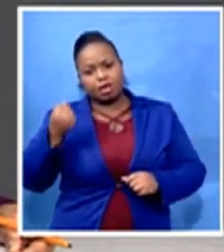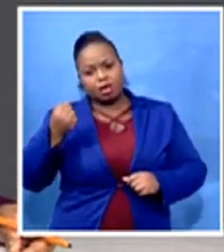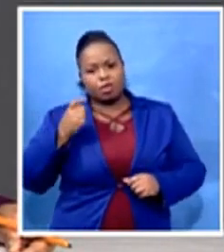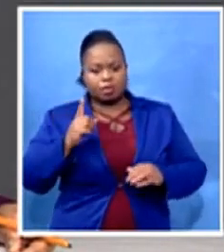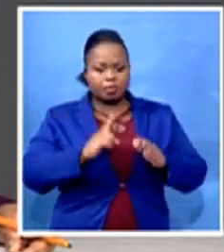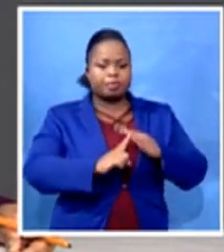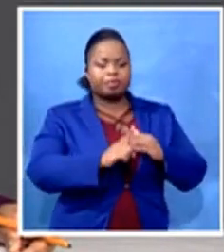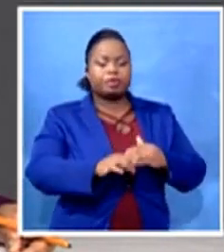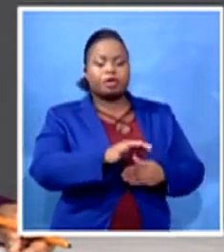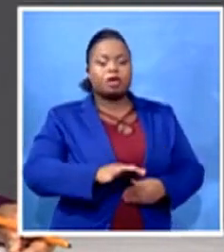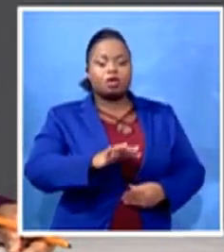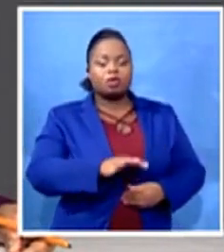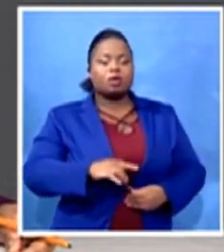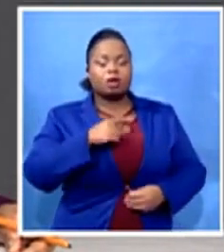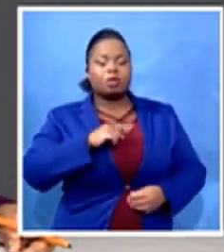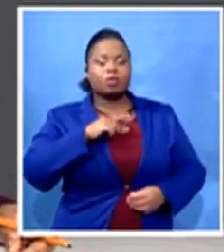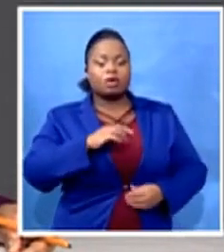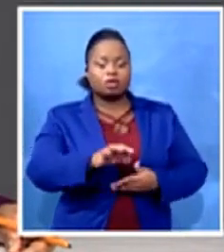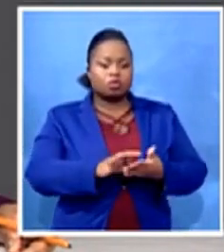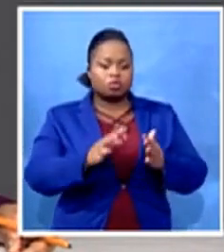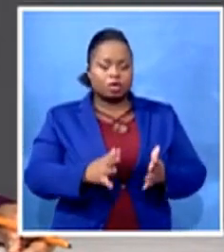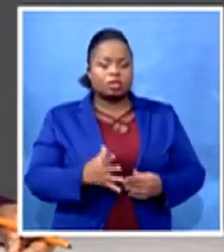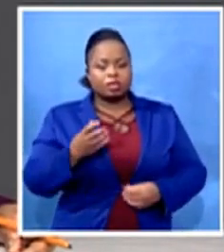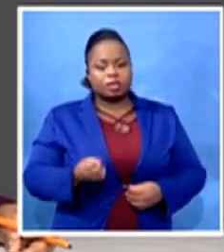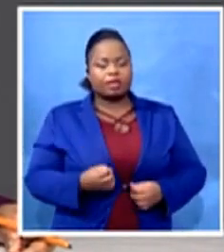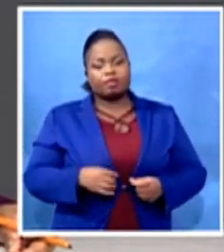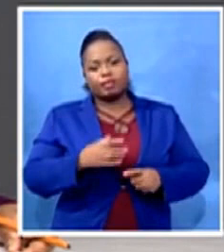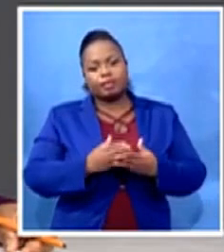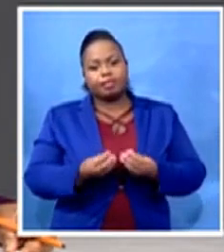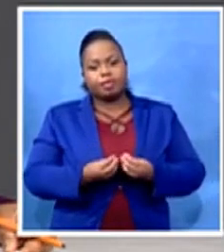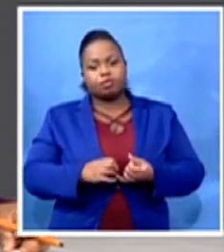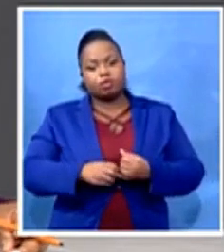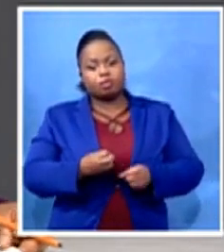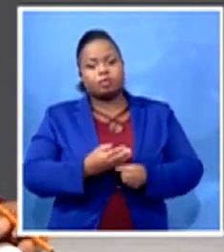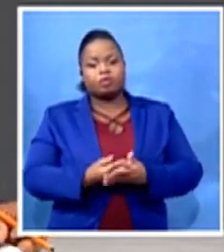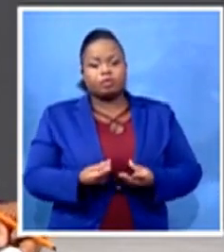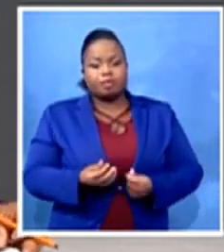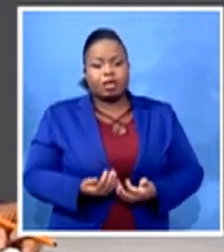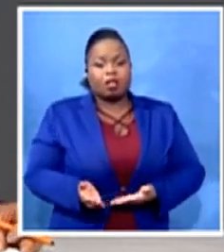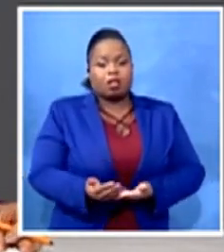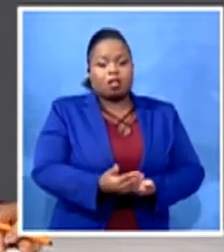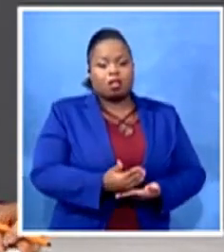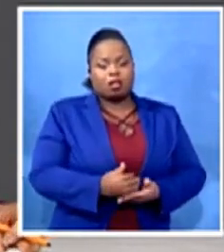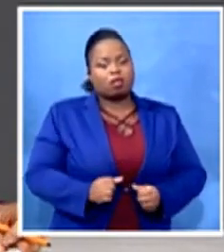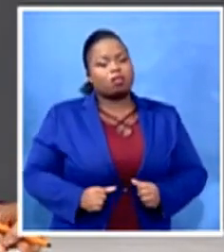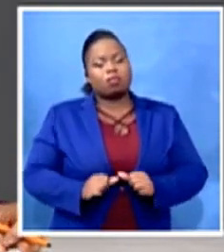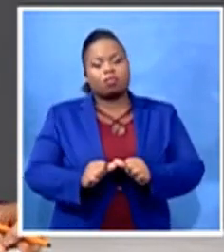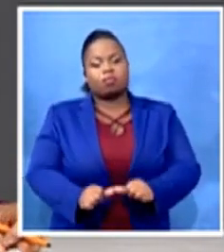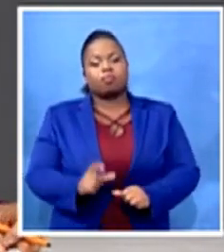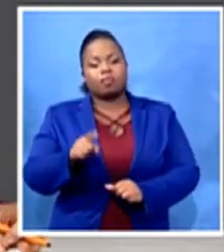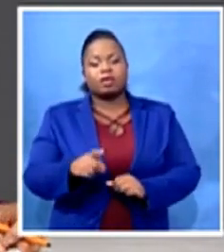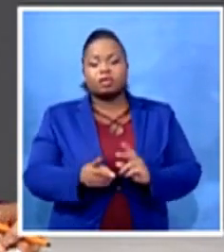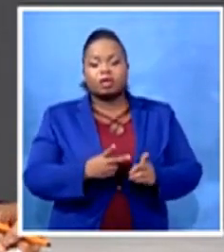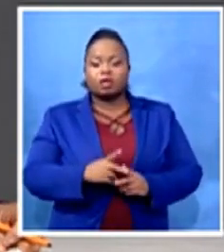out meter readings to ensure that revenue collection processes are not interrupted. The city requires the use of revenue in order to